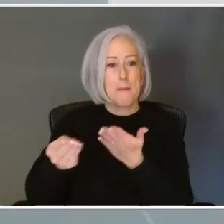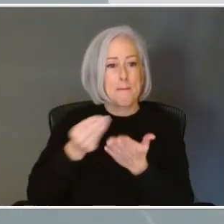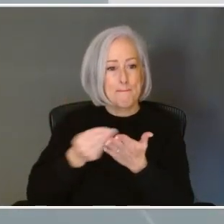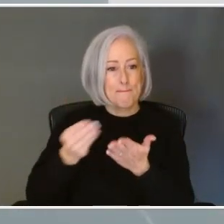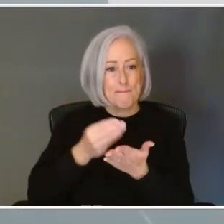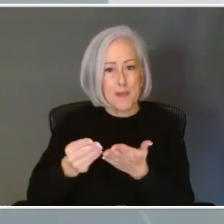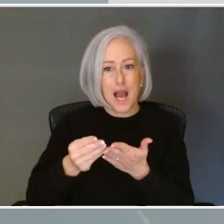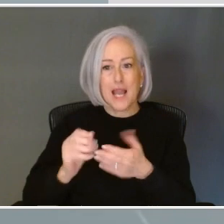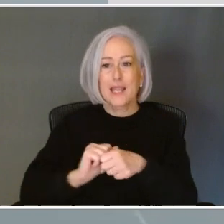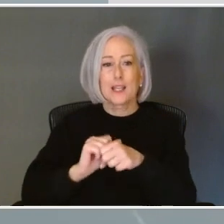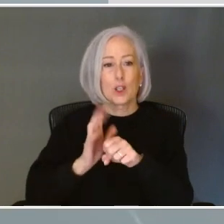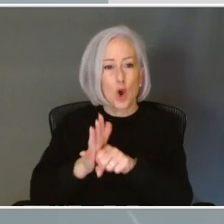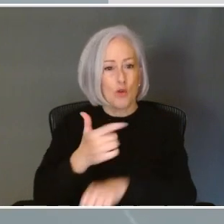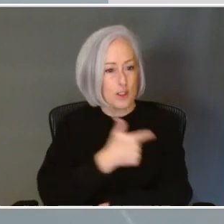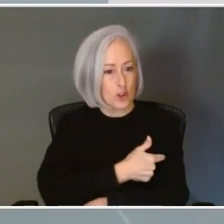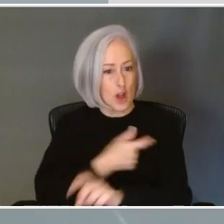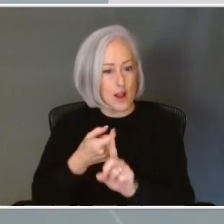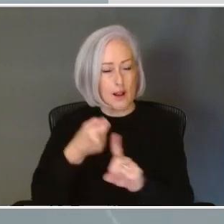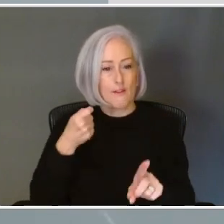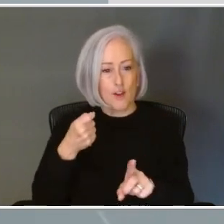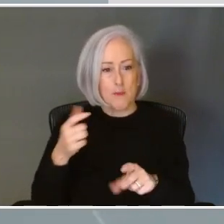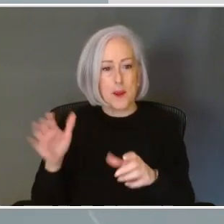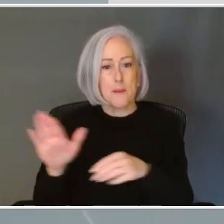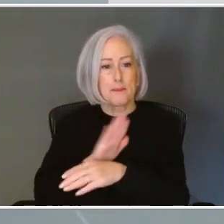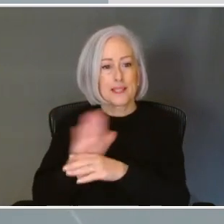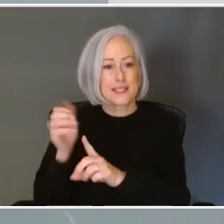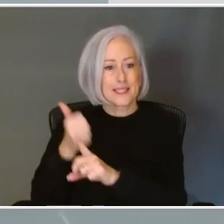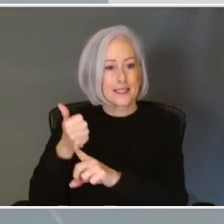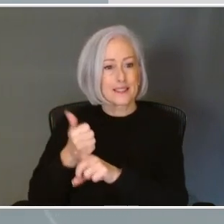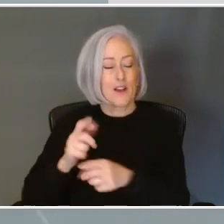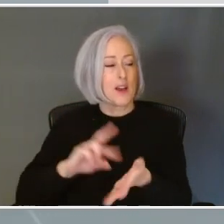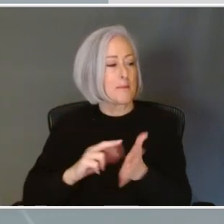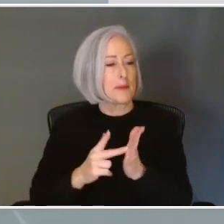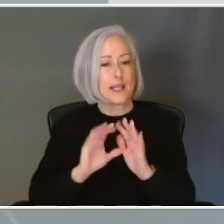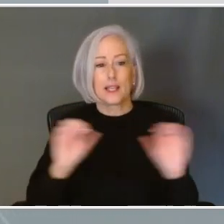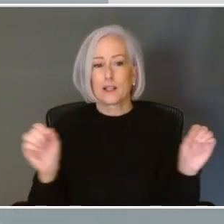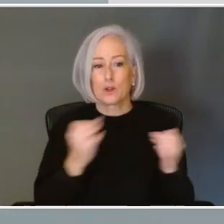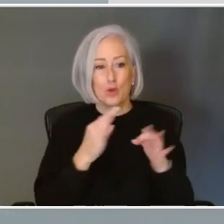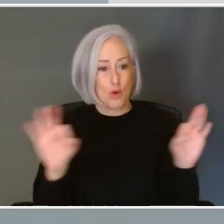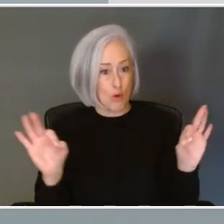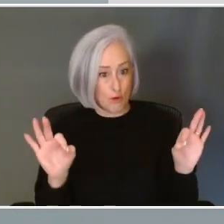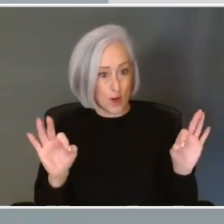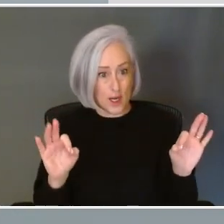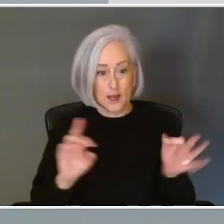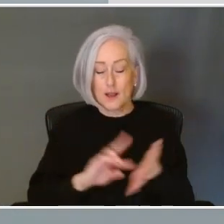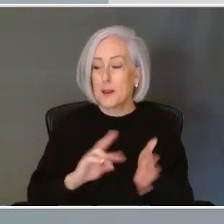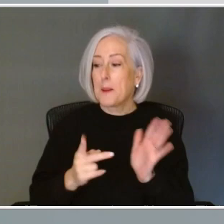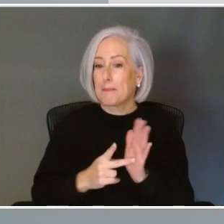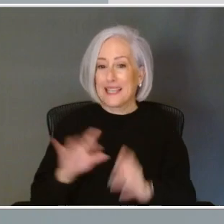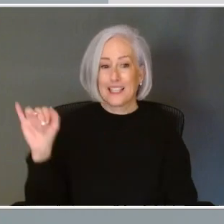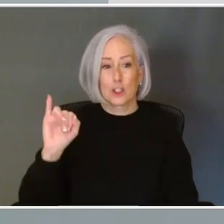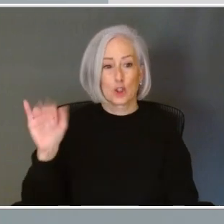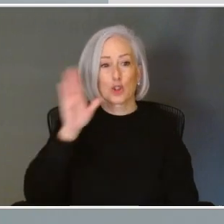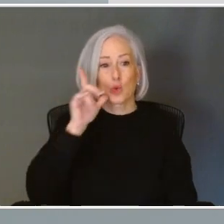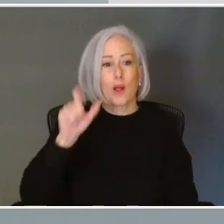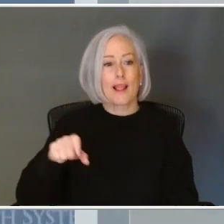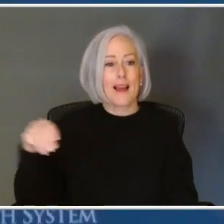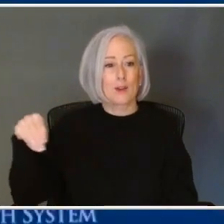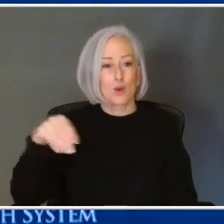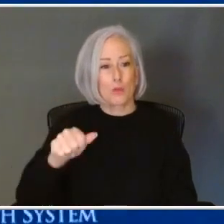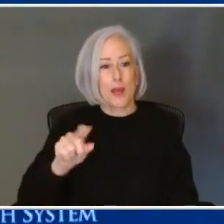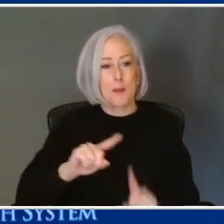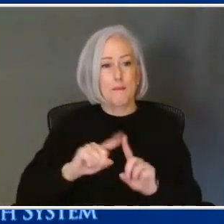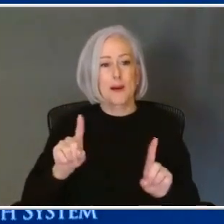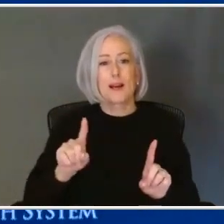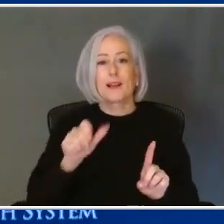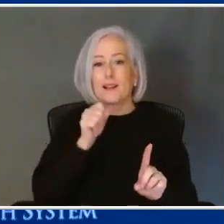like Pfizer and Moderna. That, of course, means no longer free. In most cases, your insurance company will be picking up that cost. But not everyone has insurance,